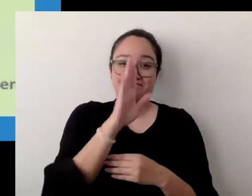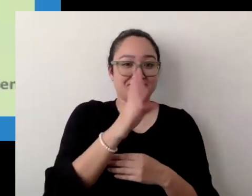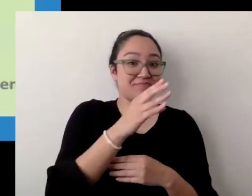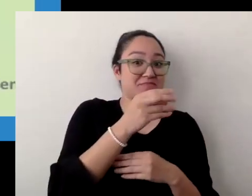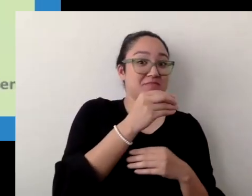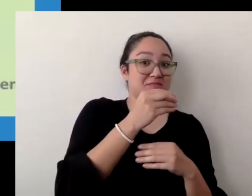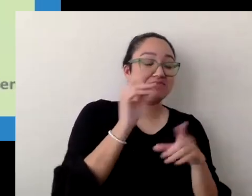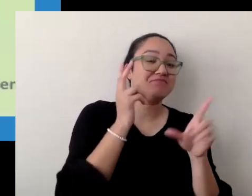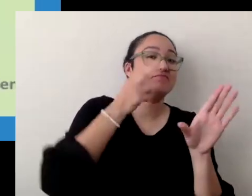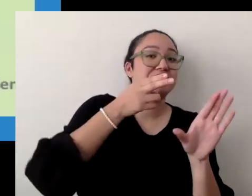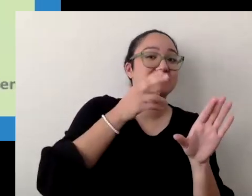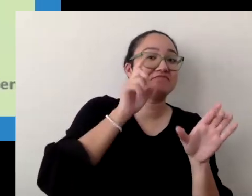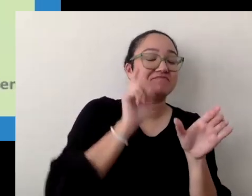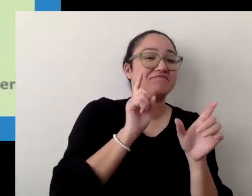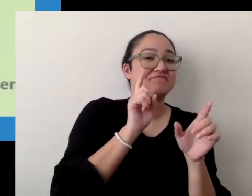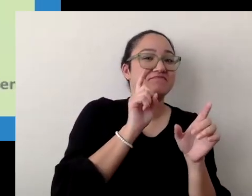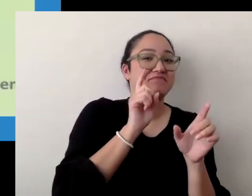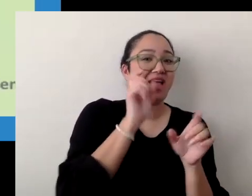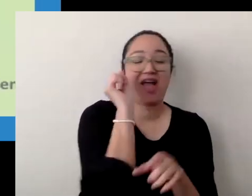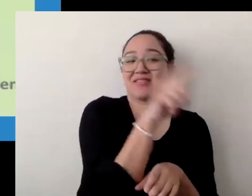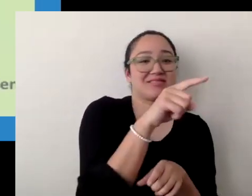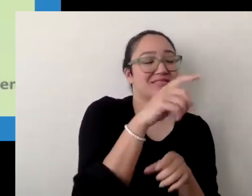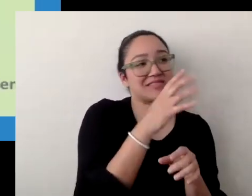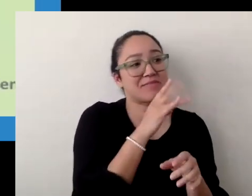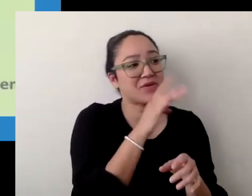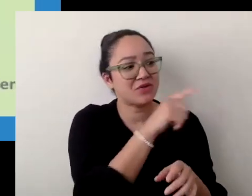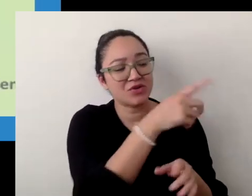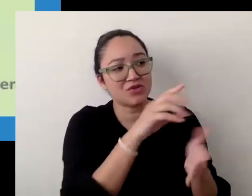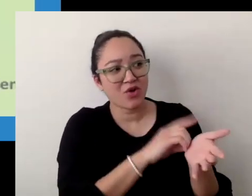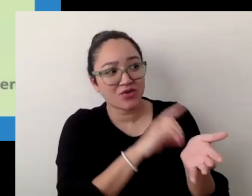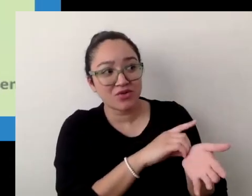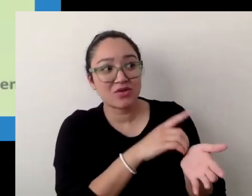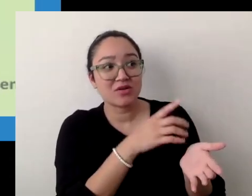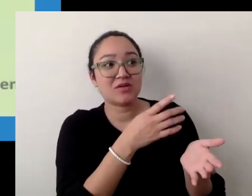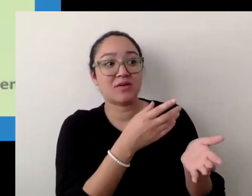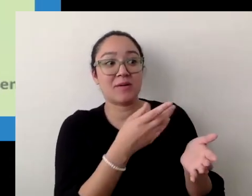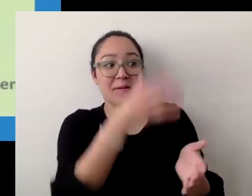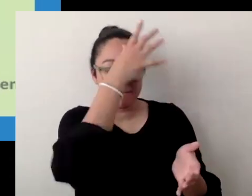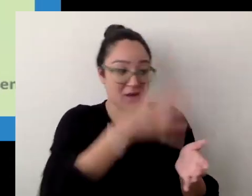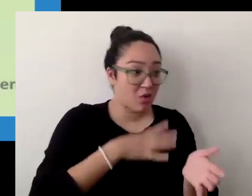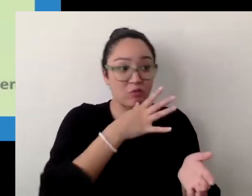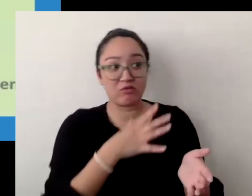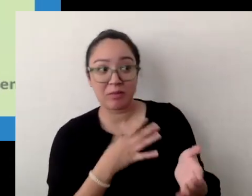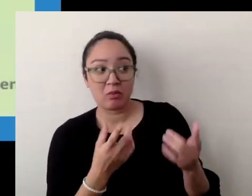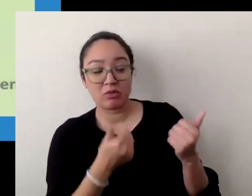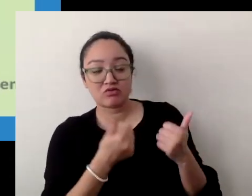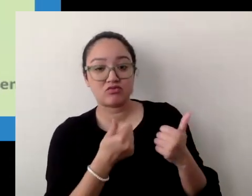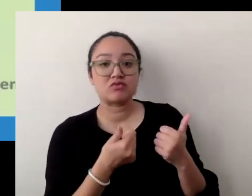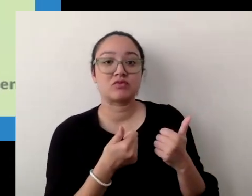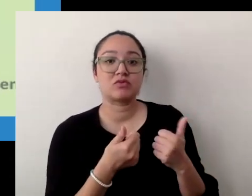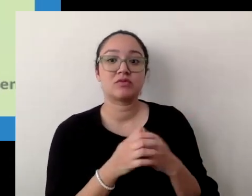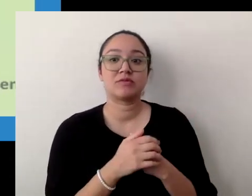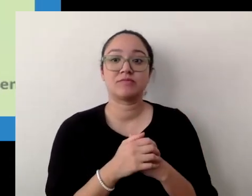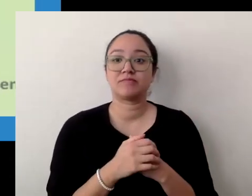intervene and ask the speaker if the doctor they're referring to is a male doctor or a female doctor.